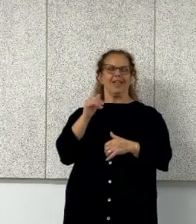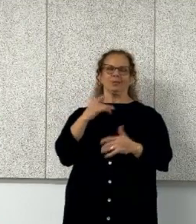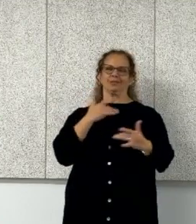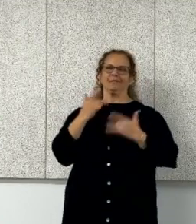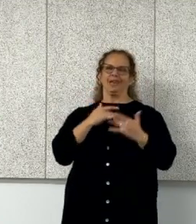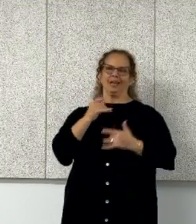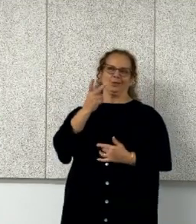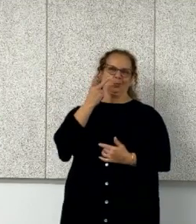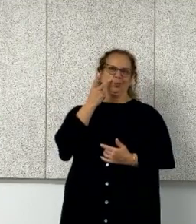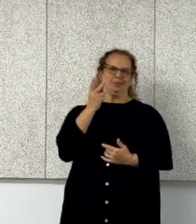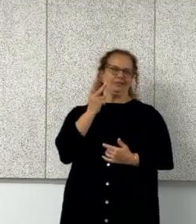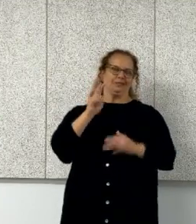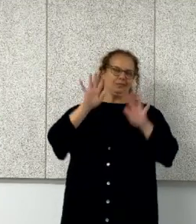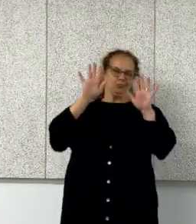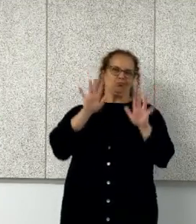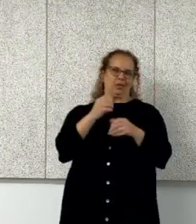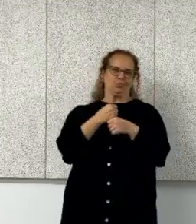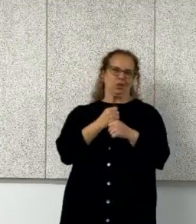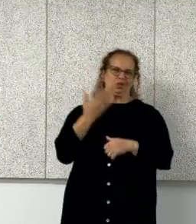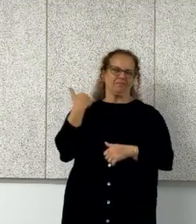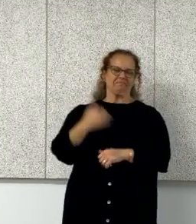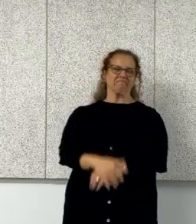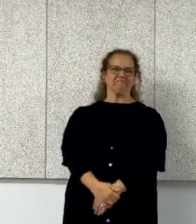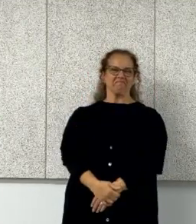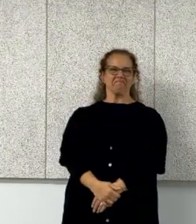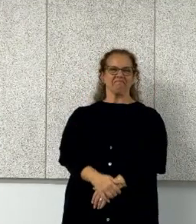exciting to see such an incredible production of it.